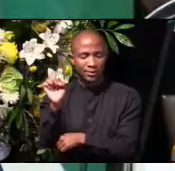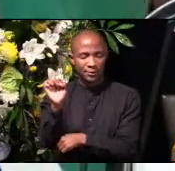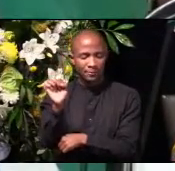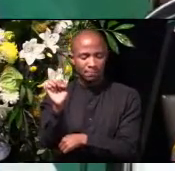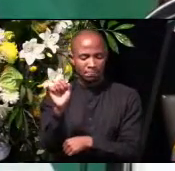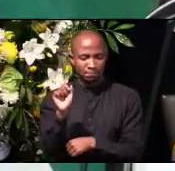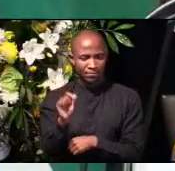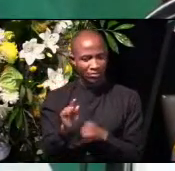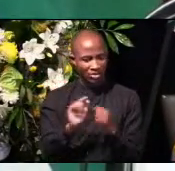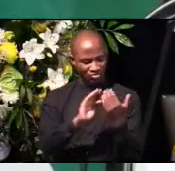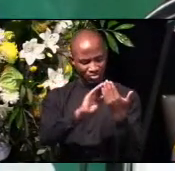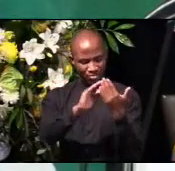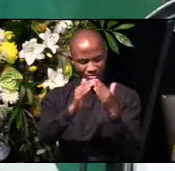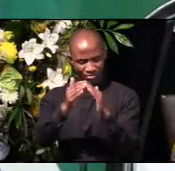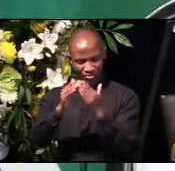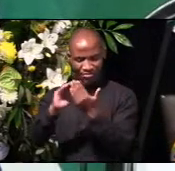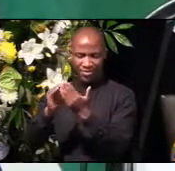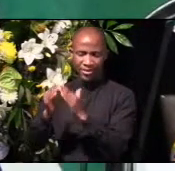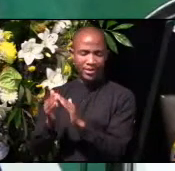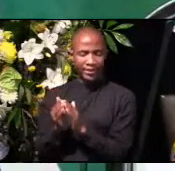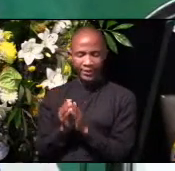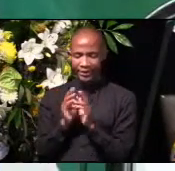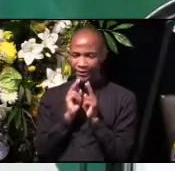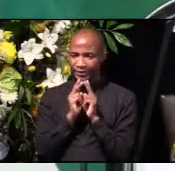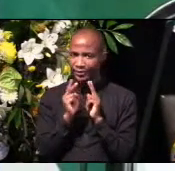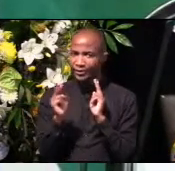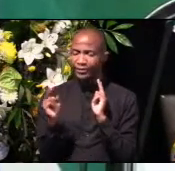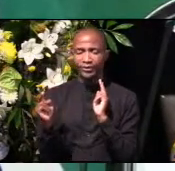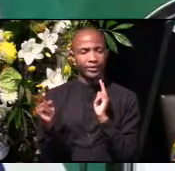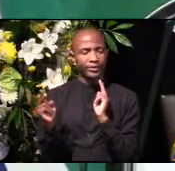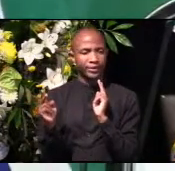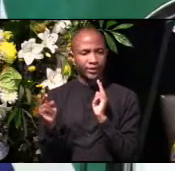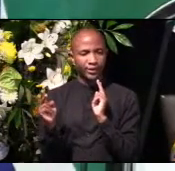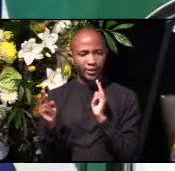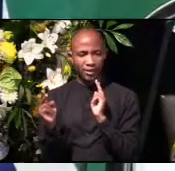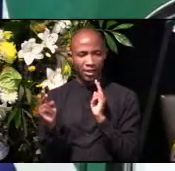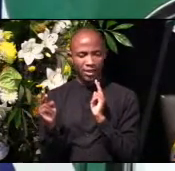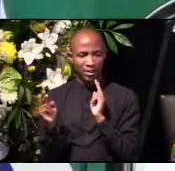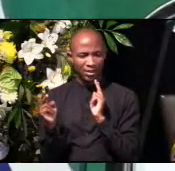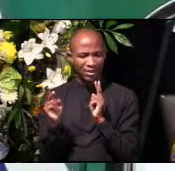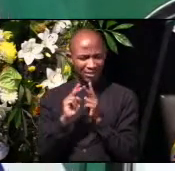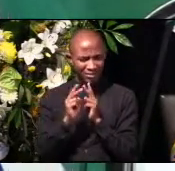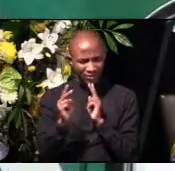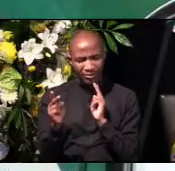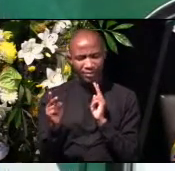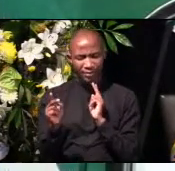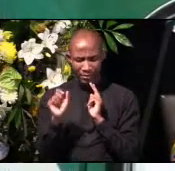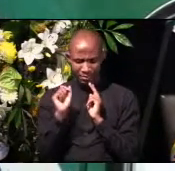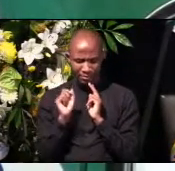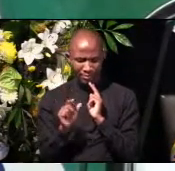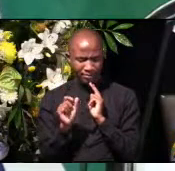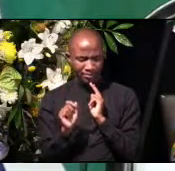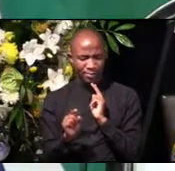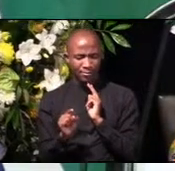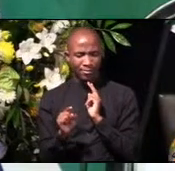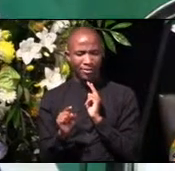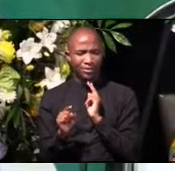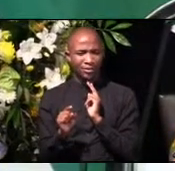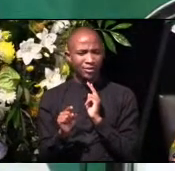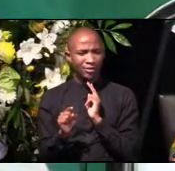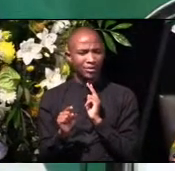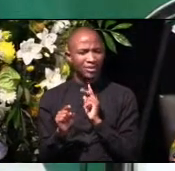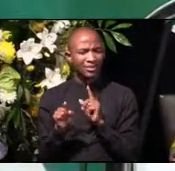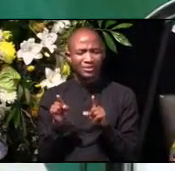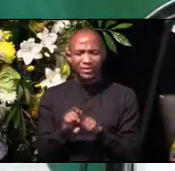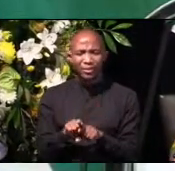from all walks the cross-section of society participated from